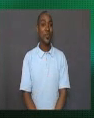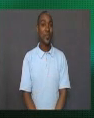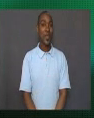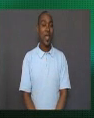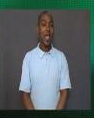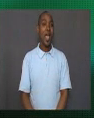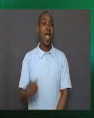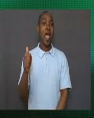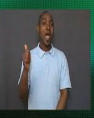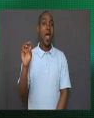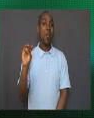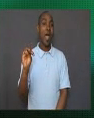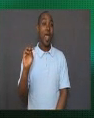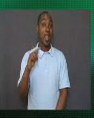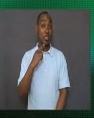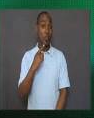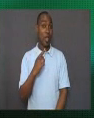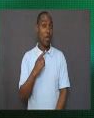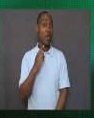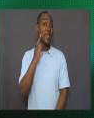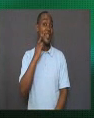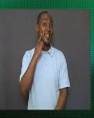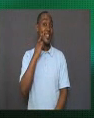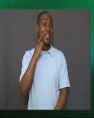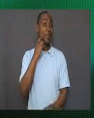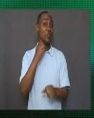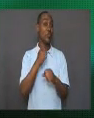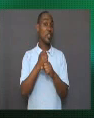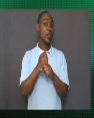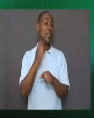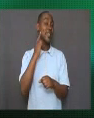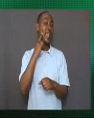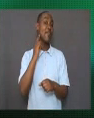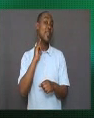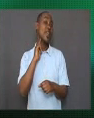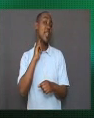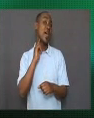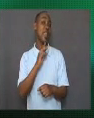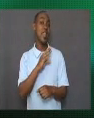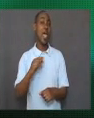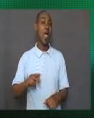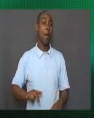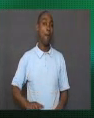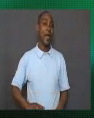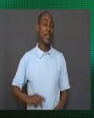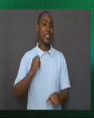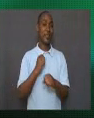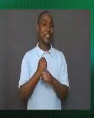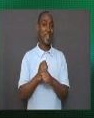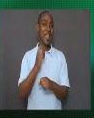Amylase is the enzyme that is made in the salivary gland and pancreas.